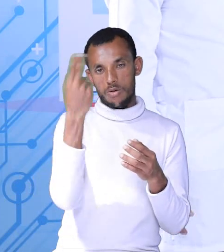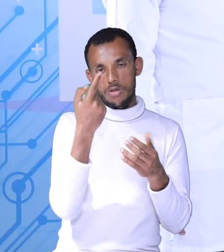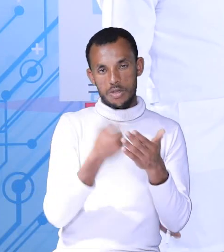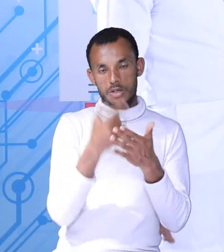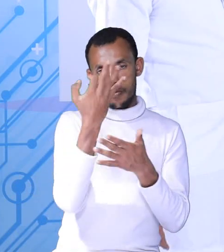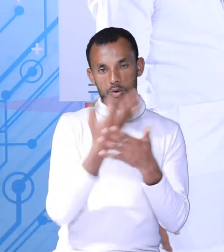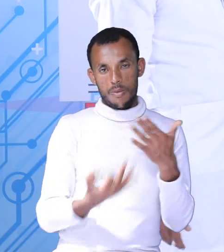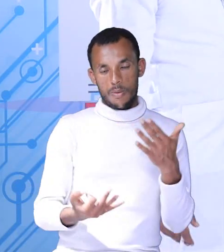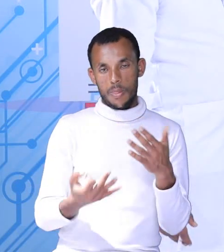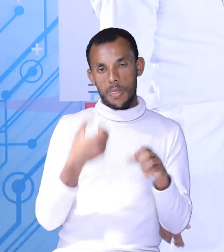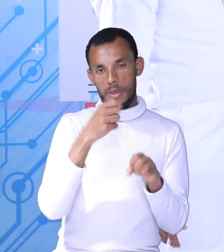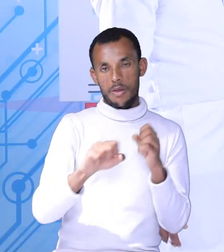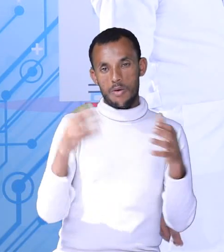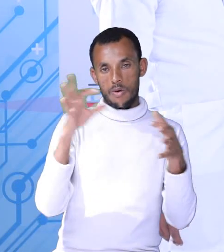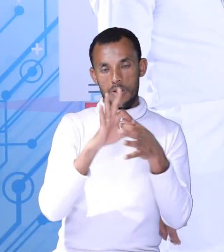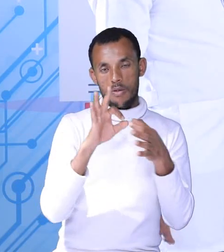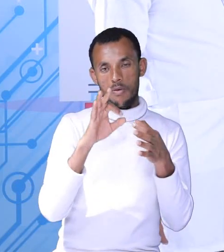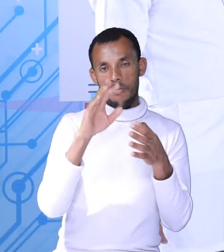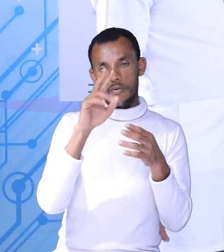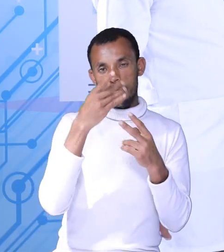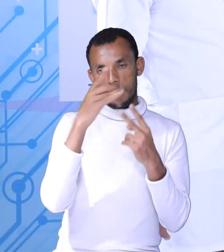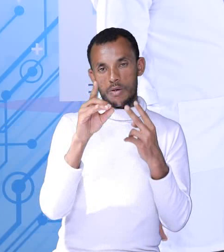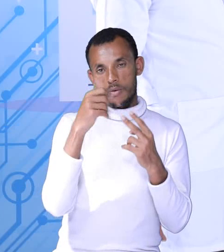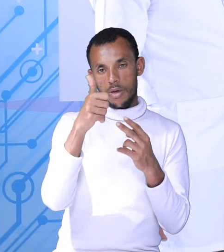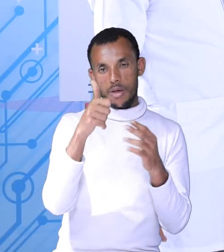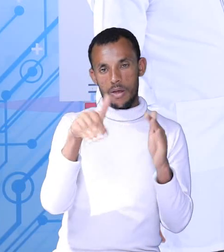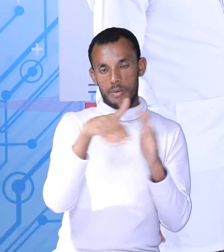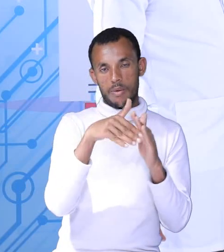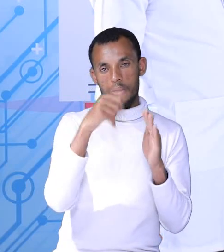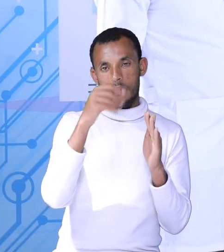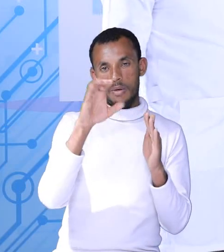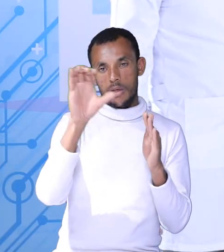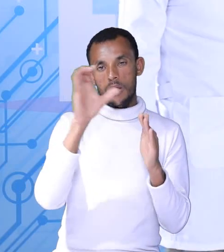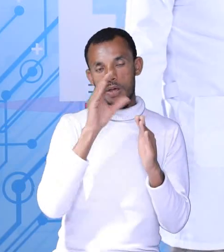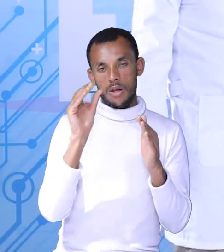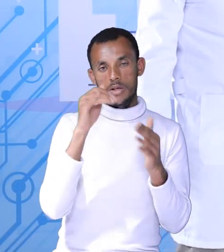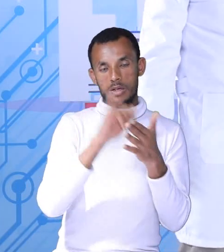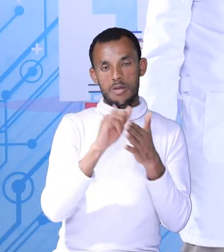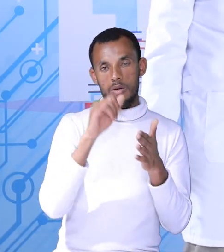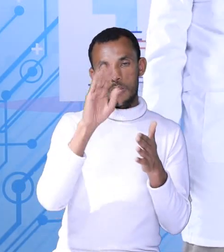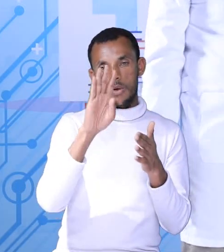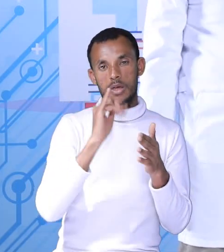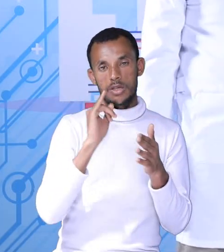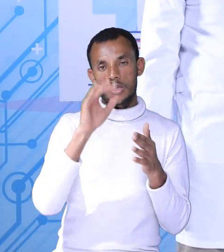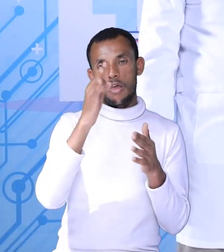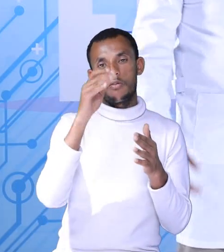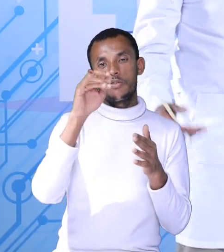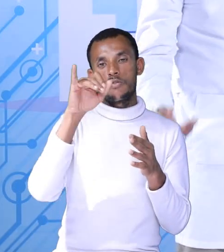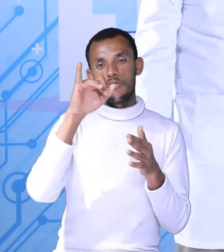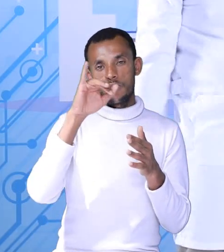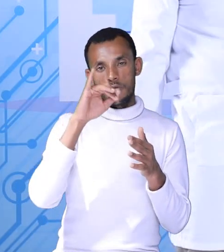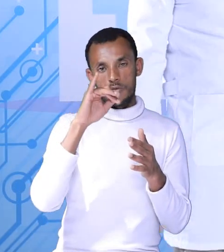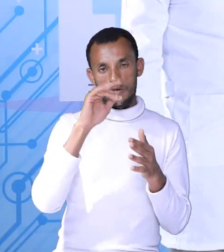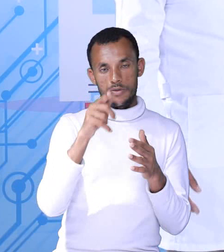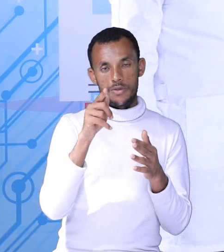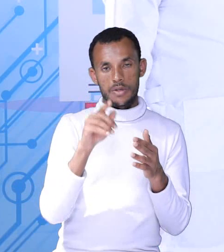this. So the coordinate vector of A is represented by its ABC, and that of B is this FG.